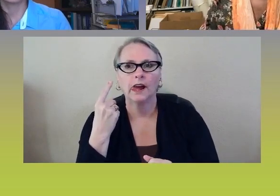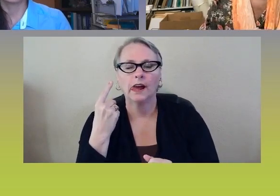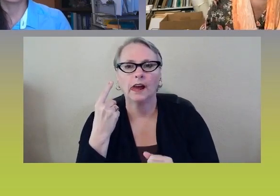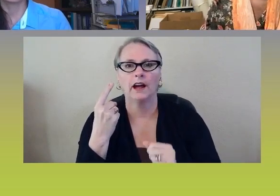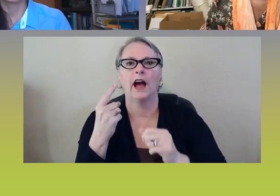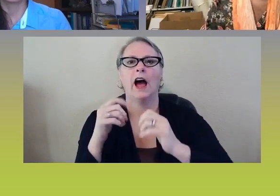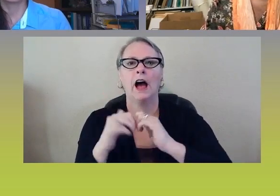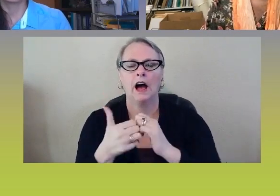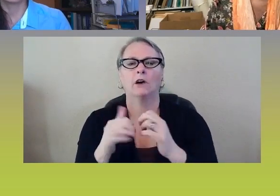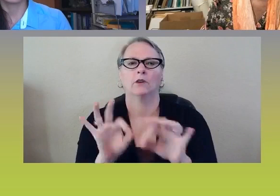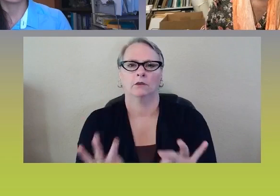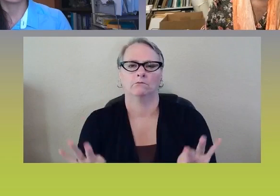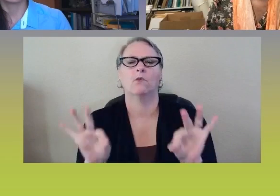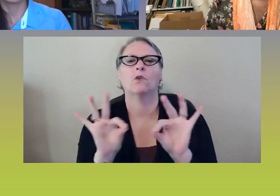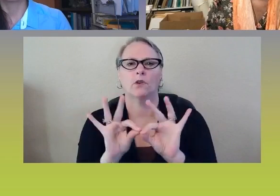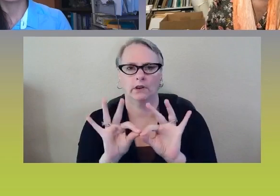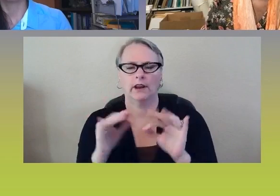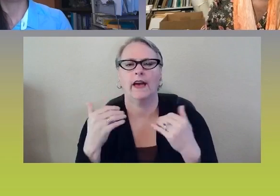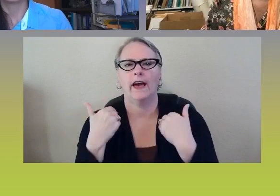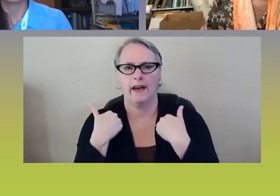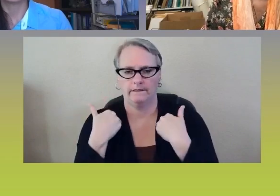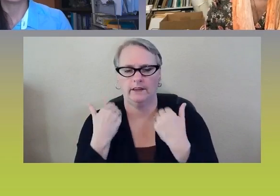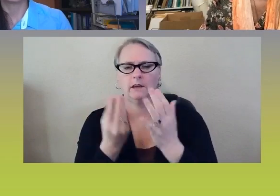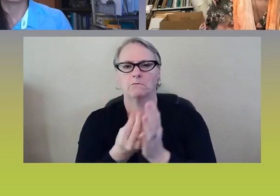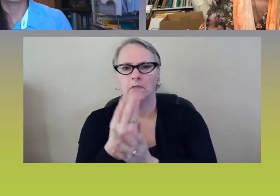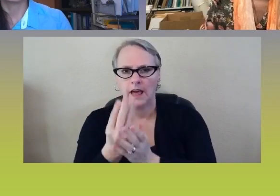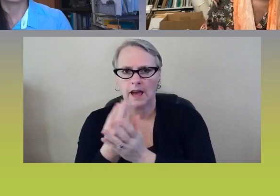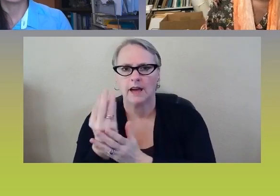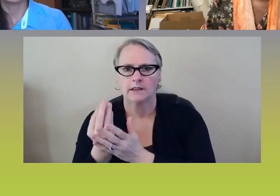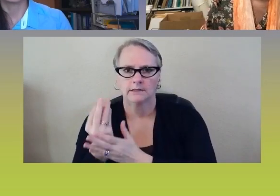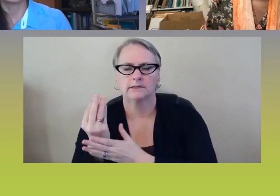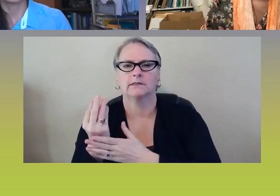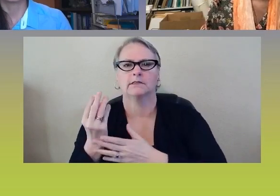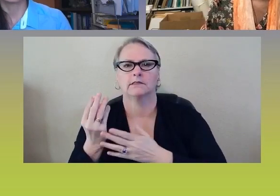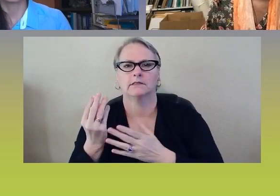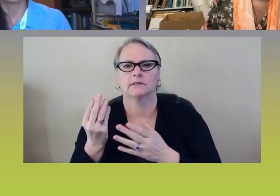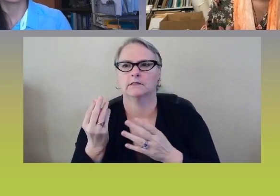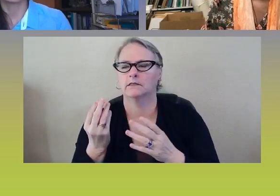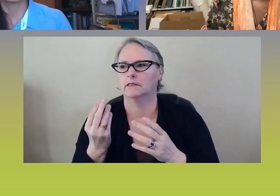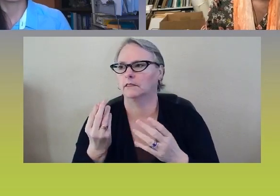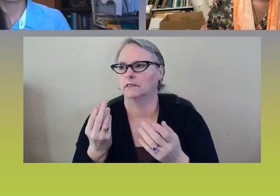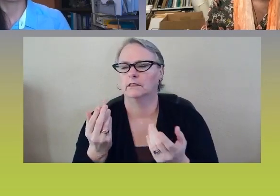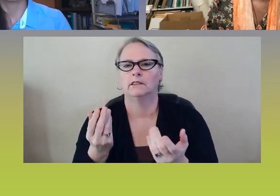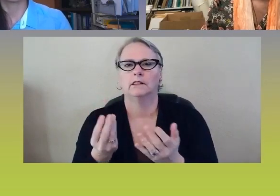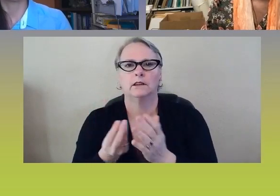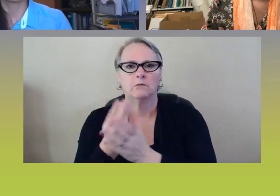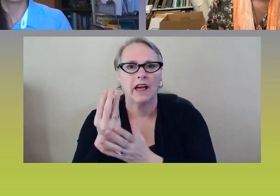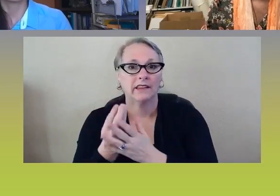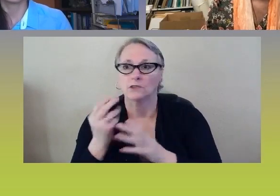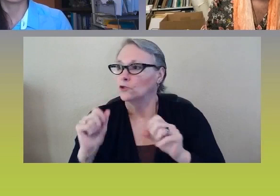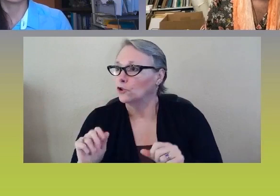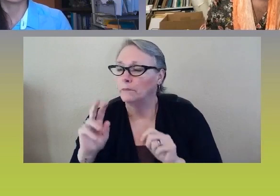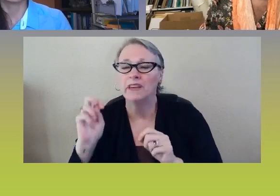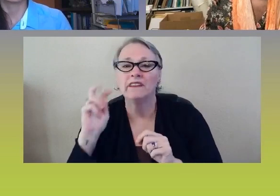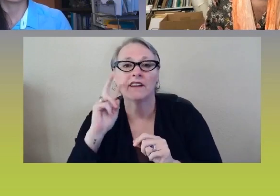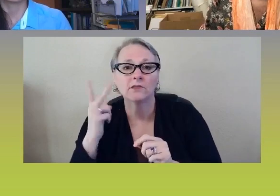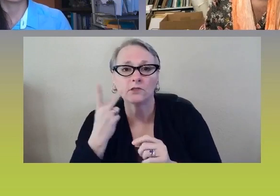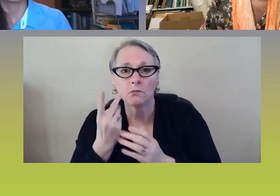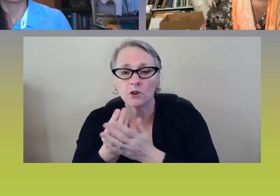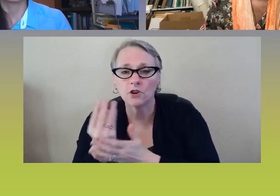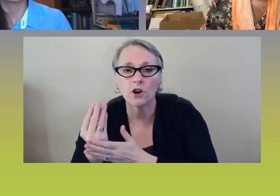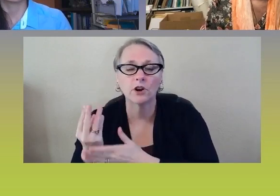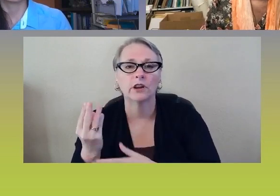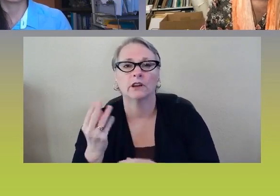importance of having plants and well, it could be garden, like a vegetable garden, edible garden,